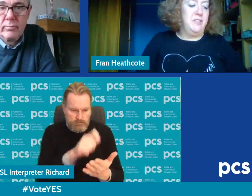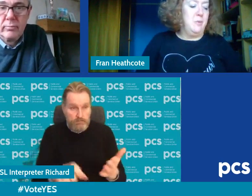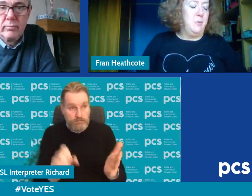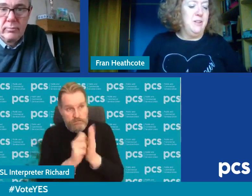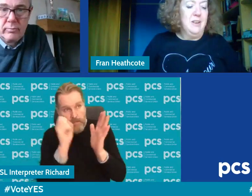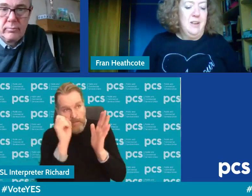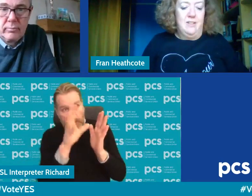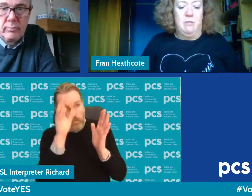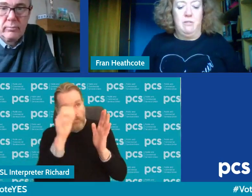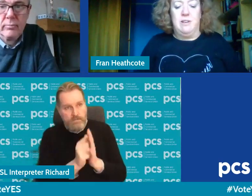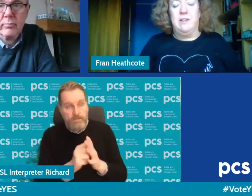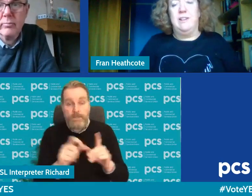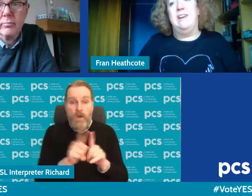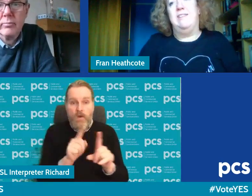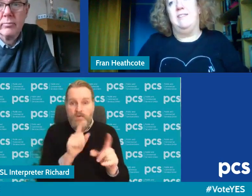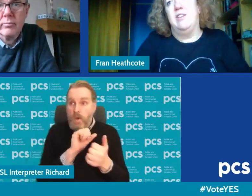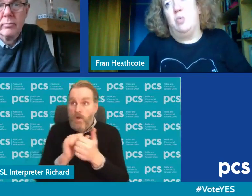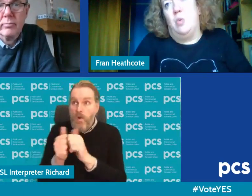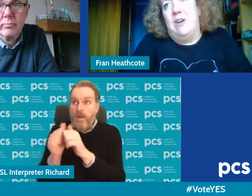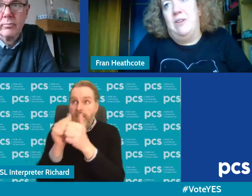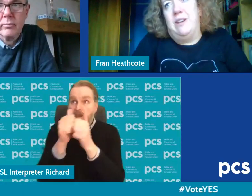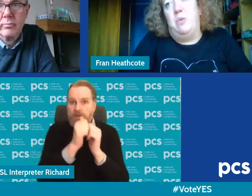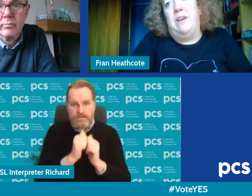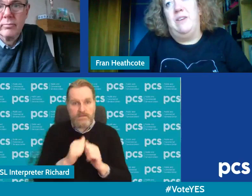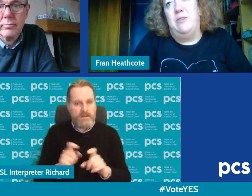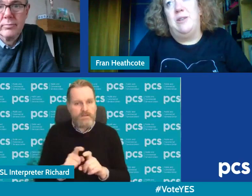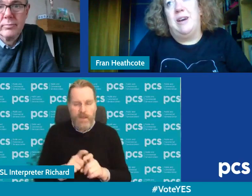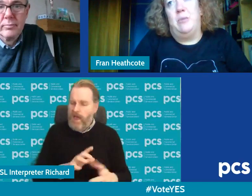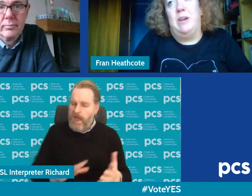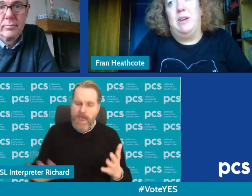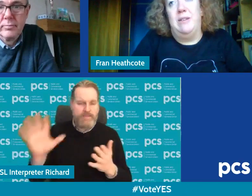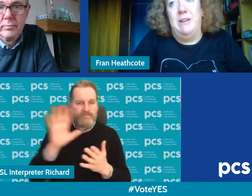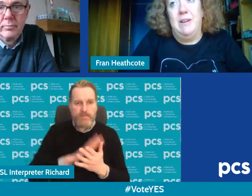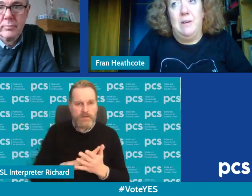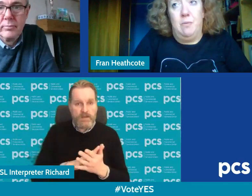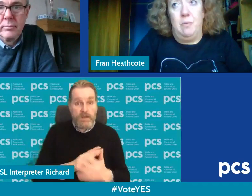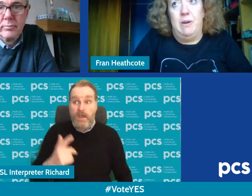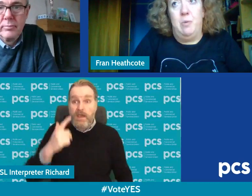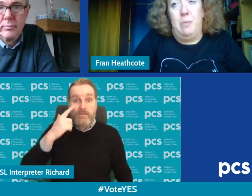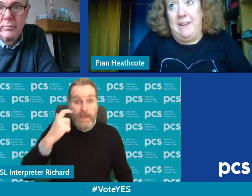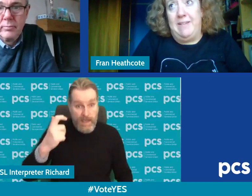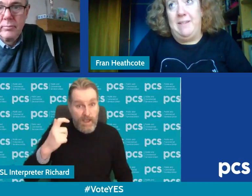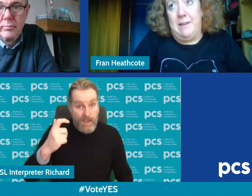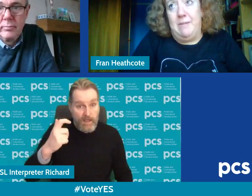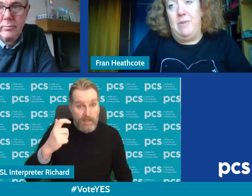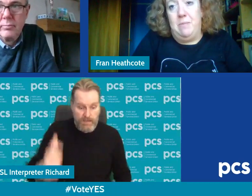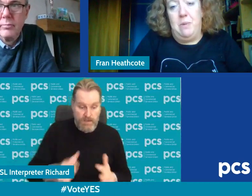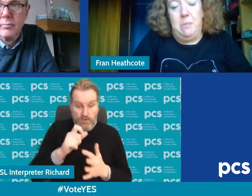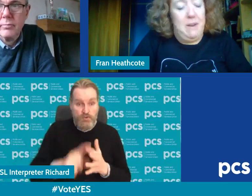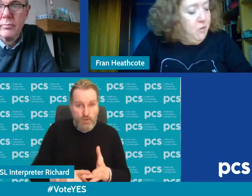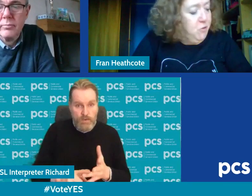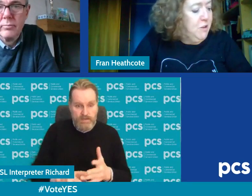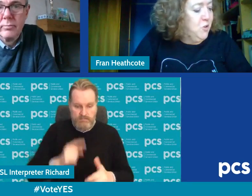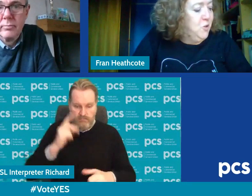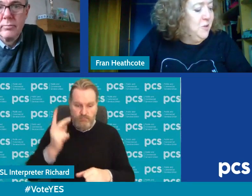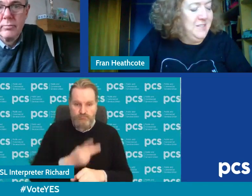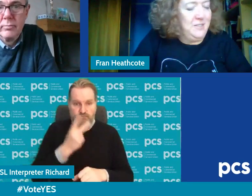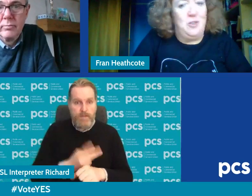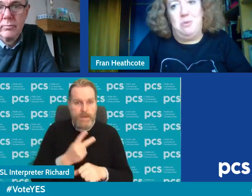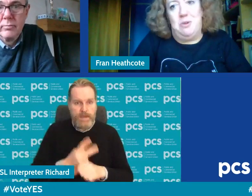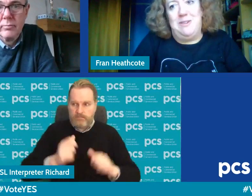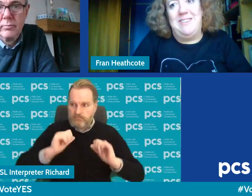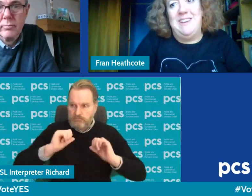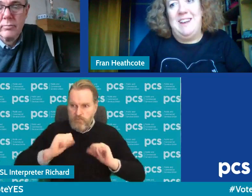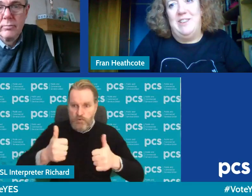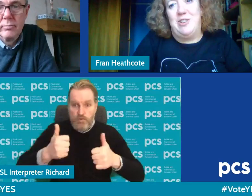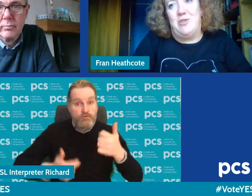we're in contact with to return theirs as well. And if we can do that and we can repeat the beating of the threshold, that's got